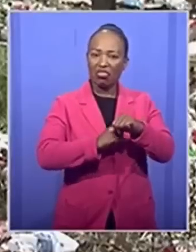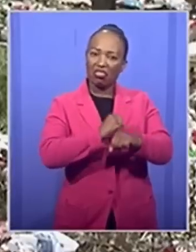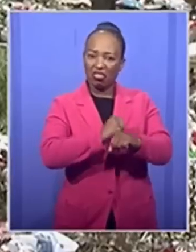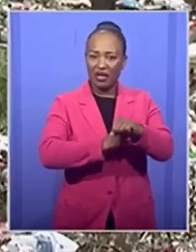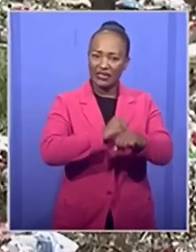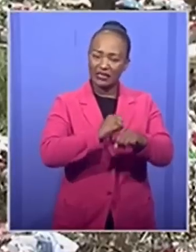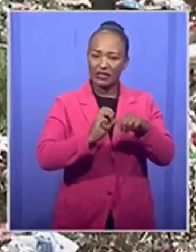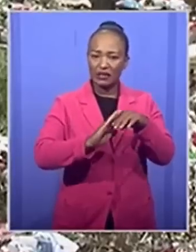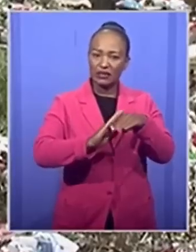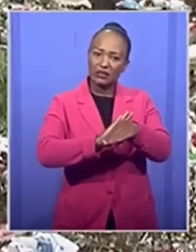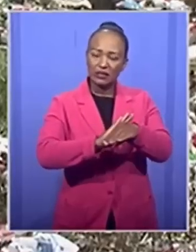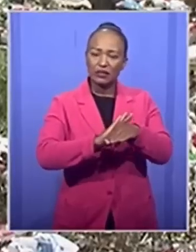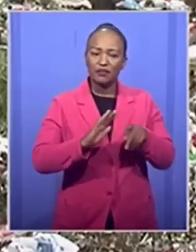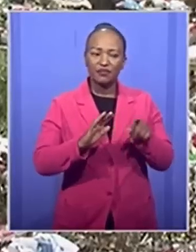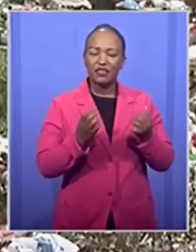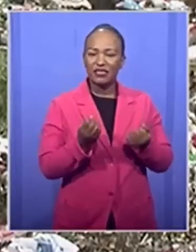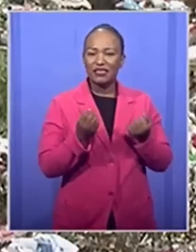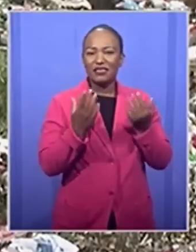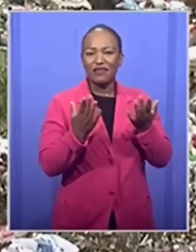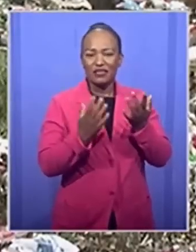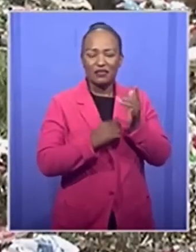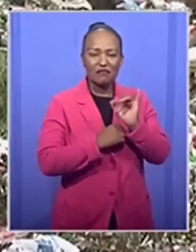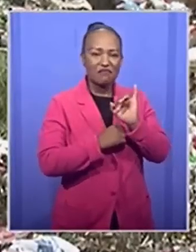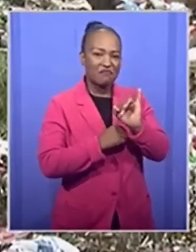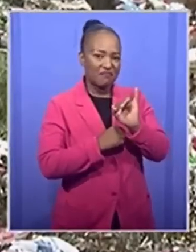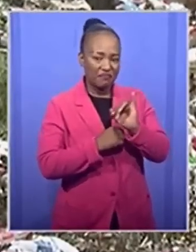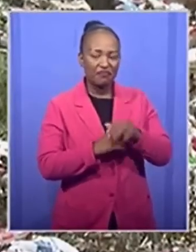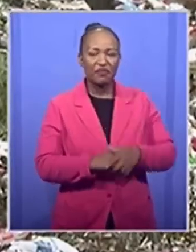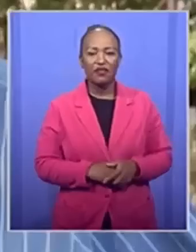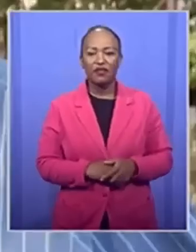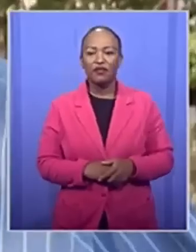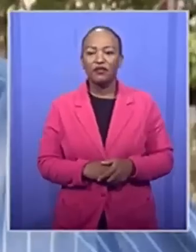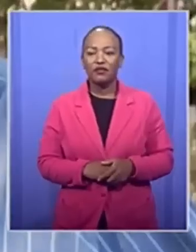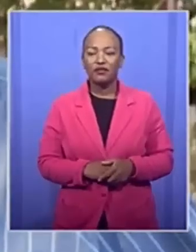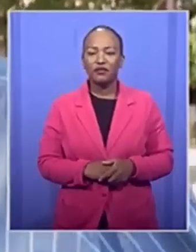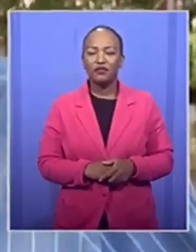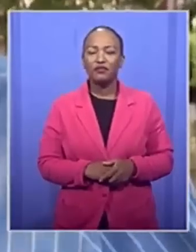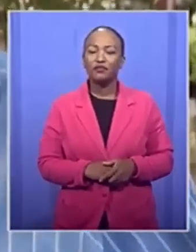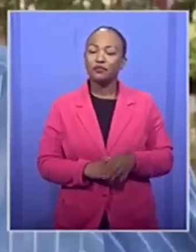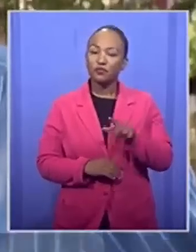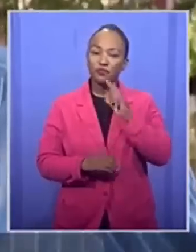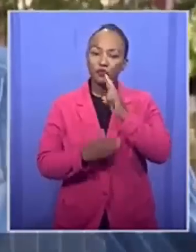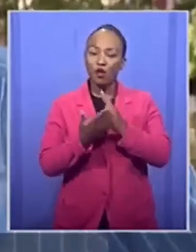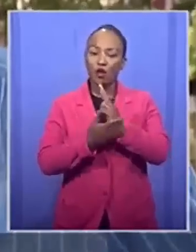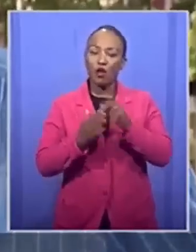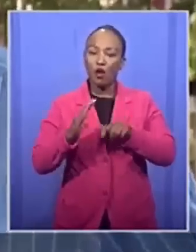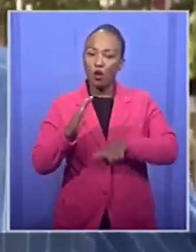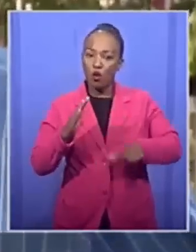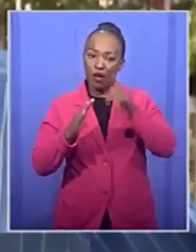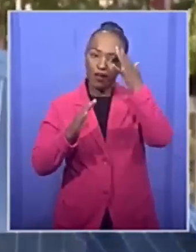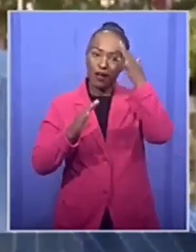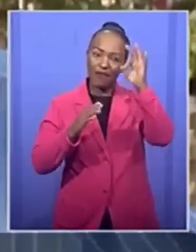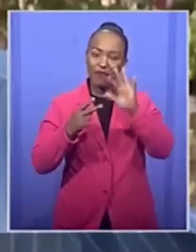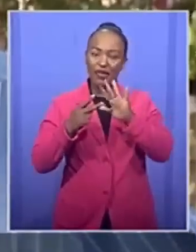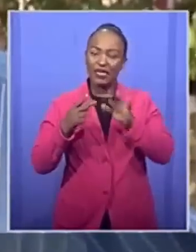tlhola gore thebolo ya ditirelo e koafale. I think we must be honest that local government, district government and the